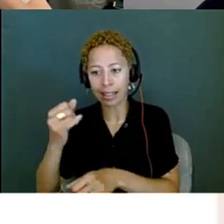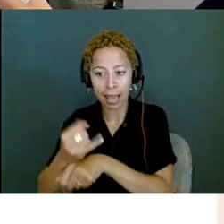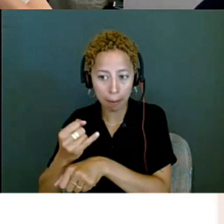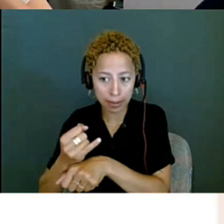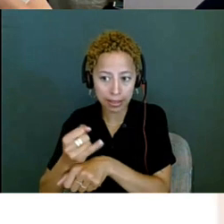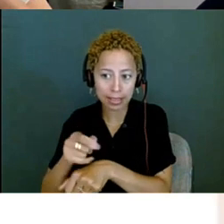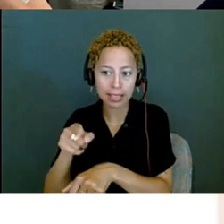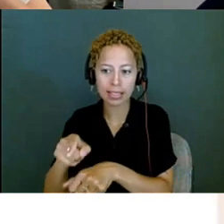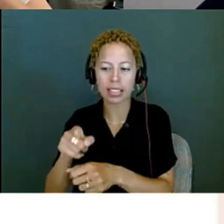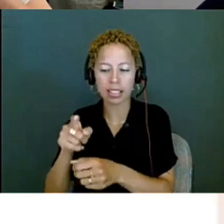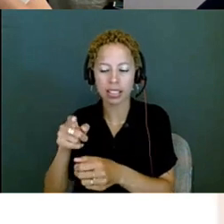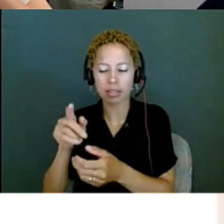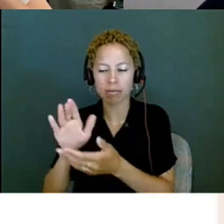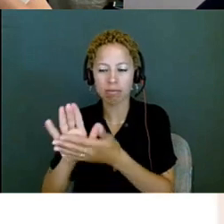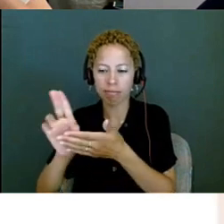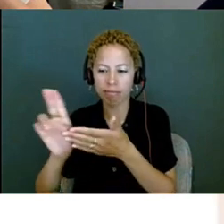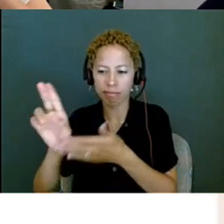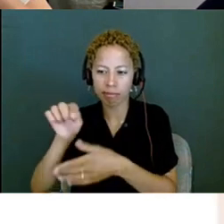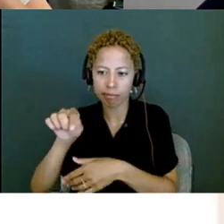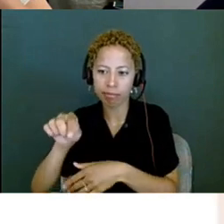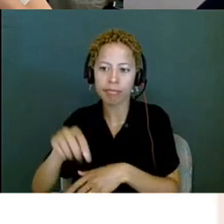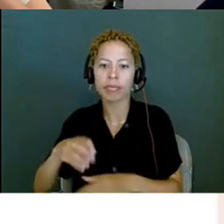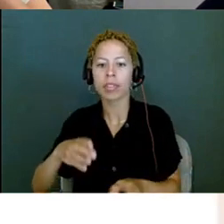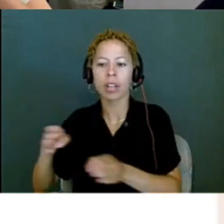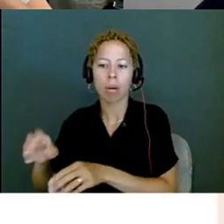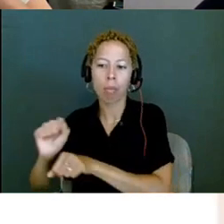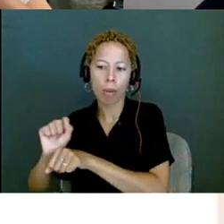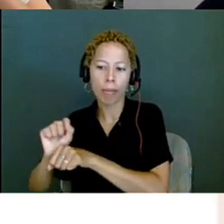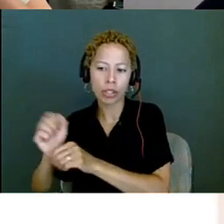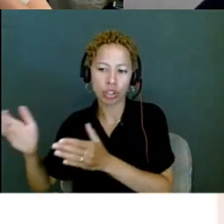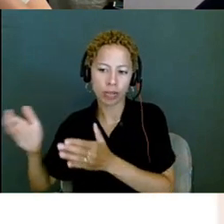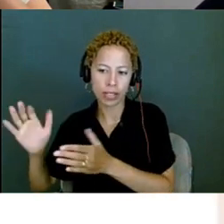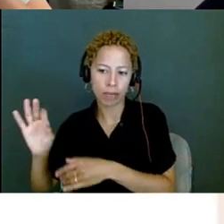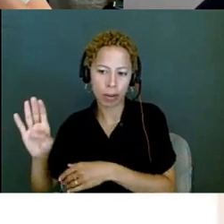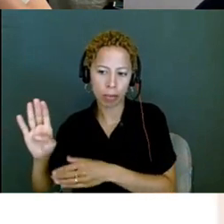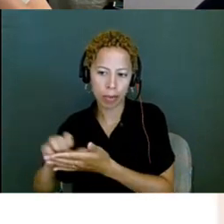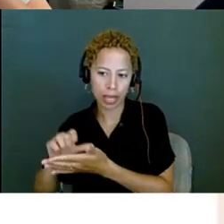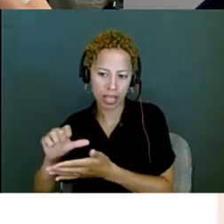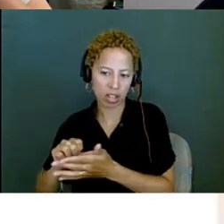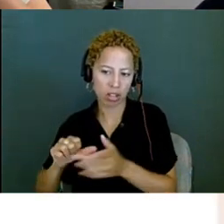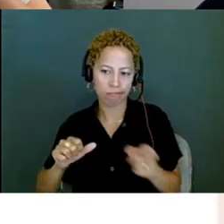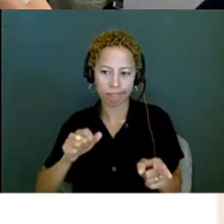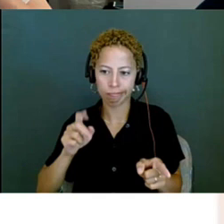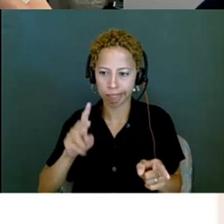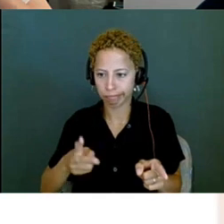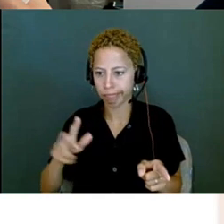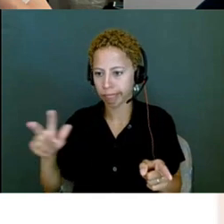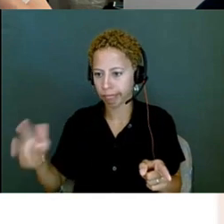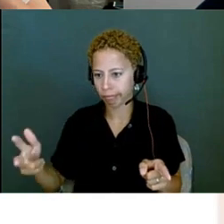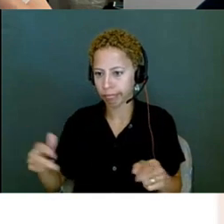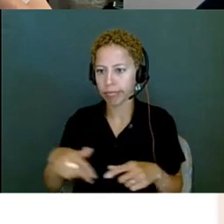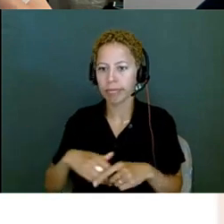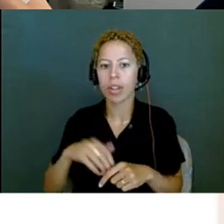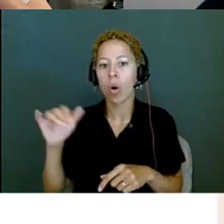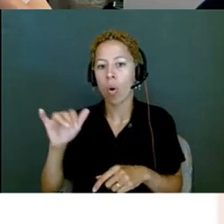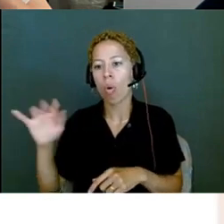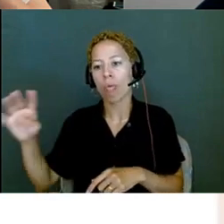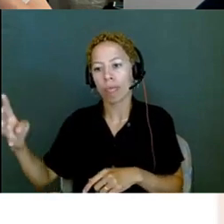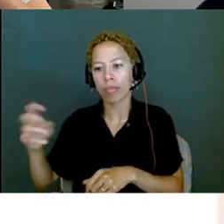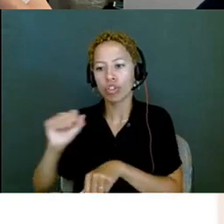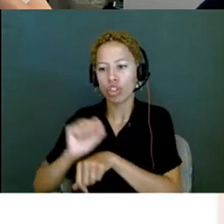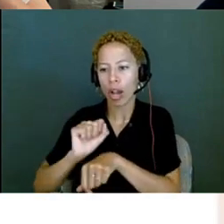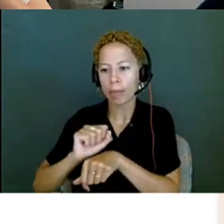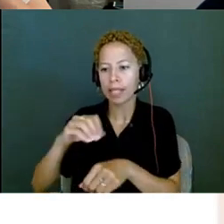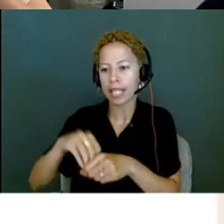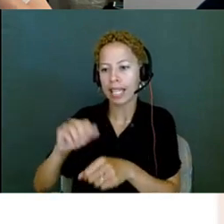side. We also have an employment service Facebook page. And also a jobs in Attawapiskat page.